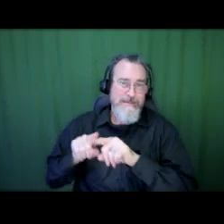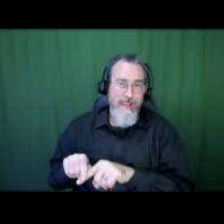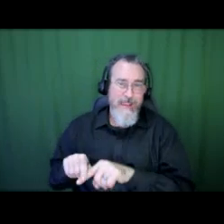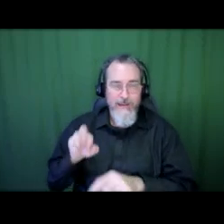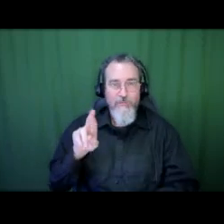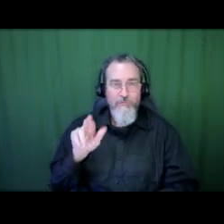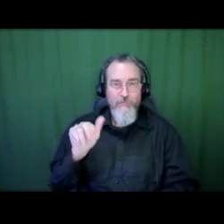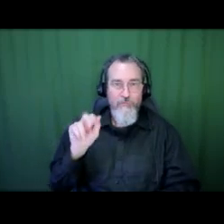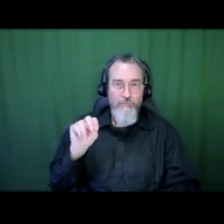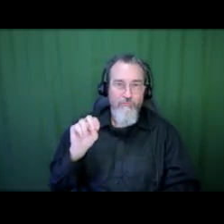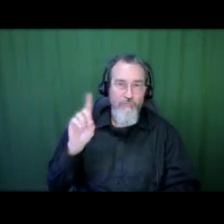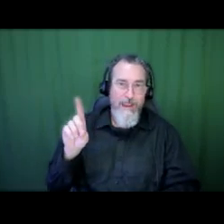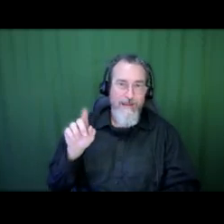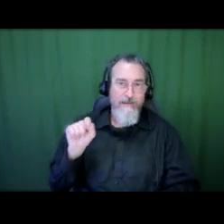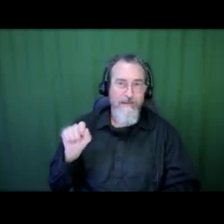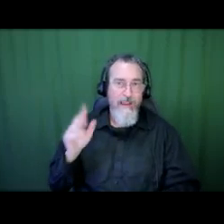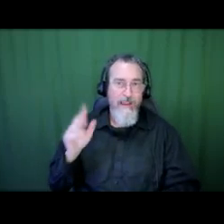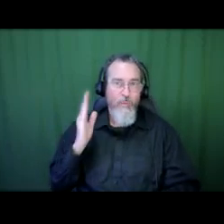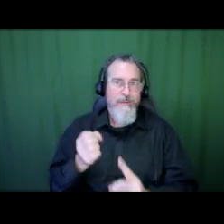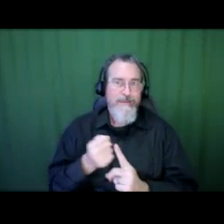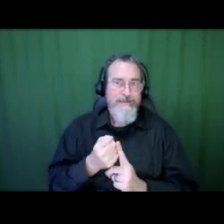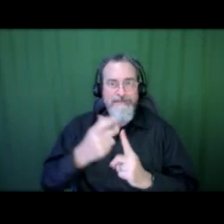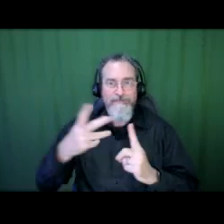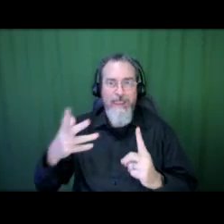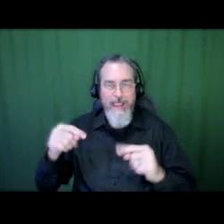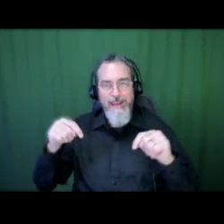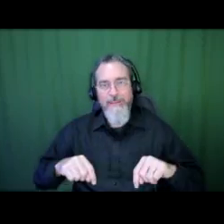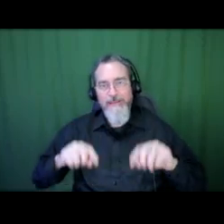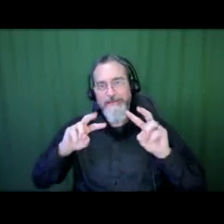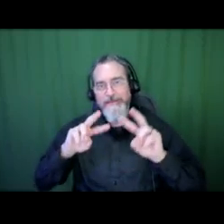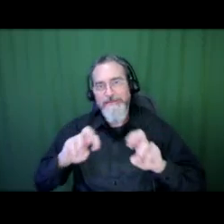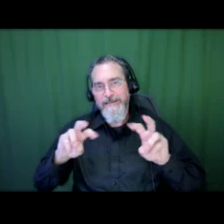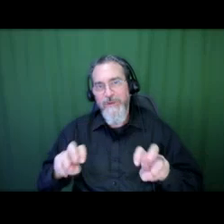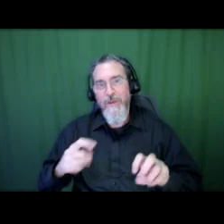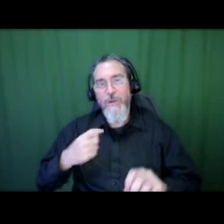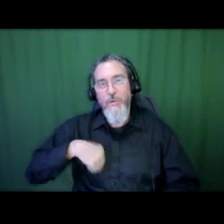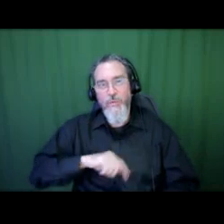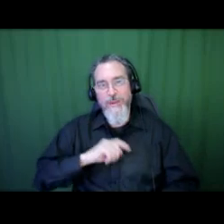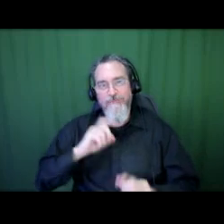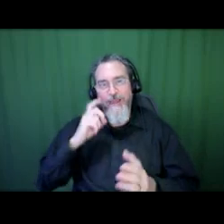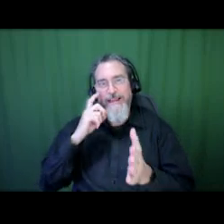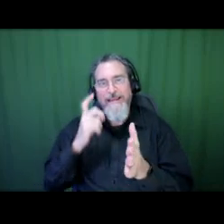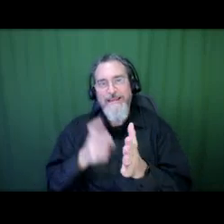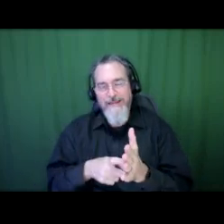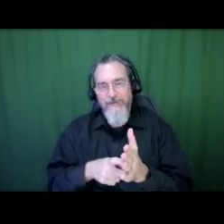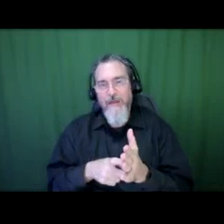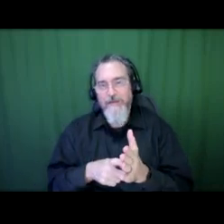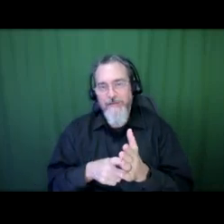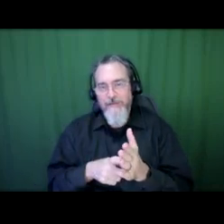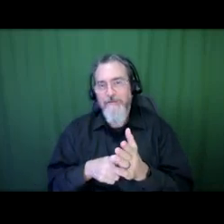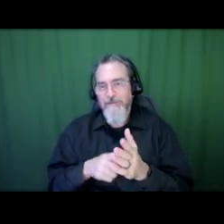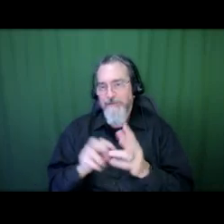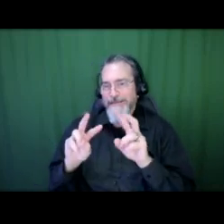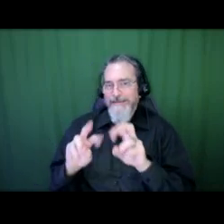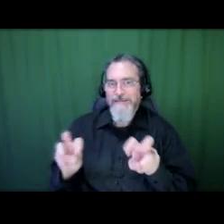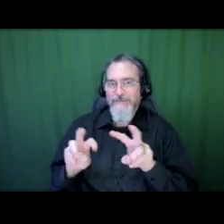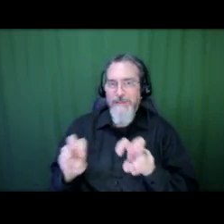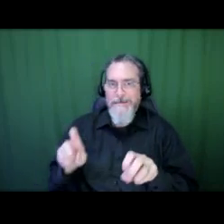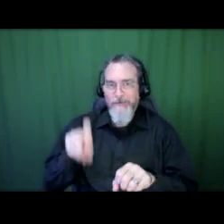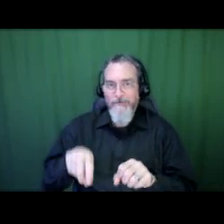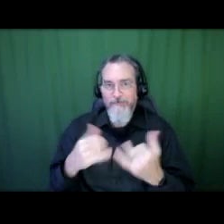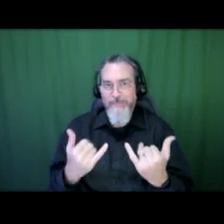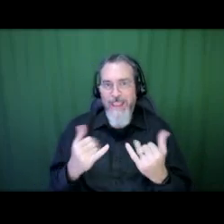RAD plays an important role in this, in that we've identified the vulnerability assessment that we need to focus right now on